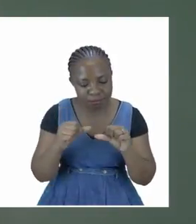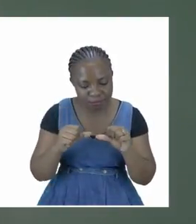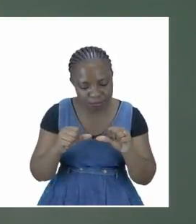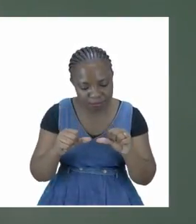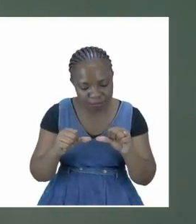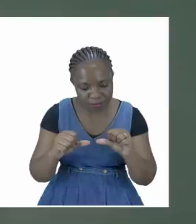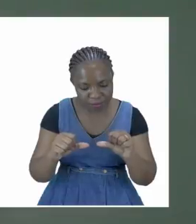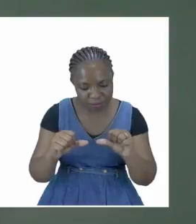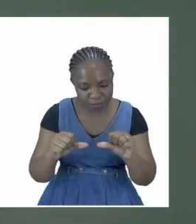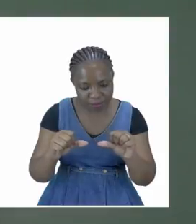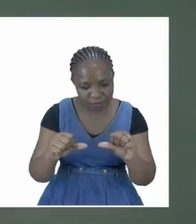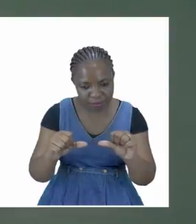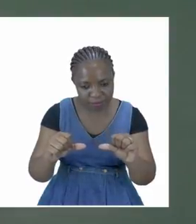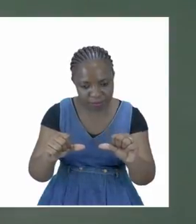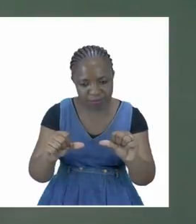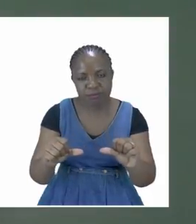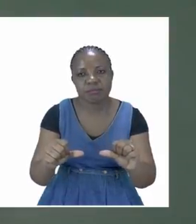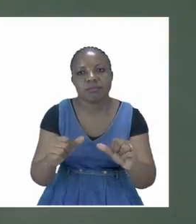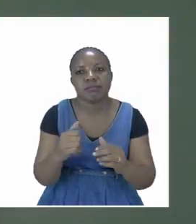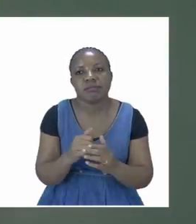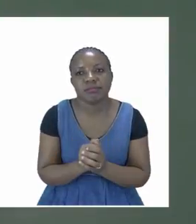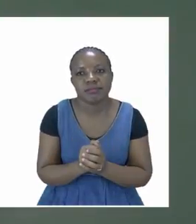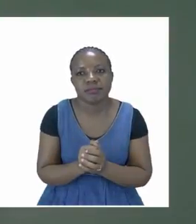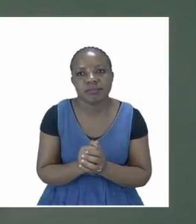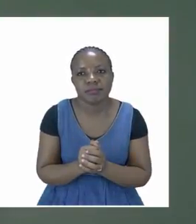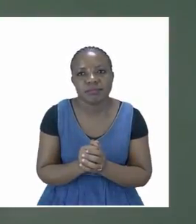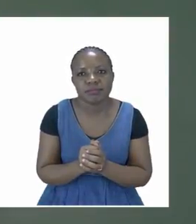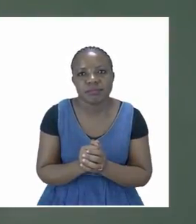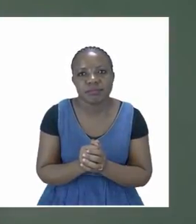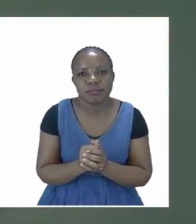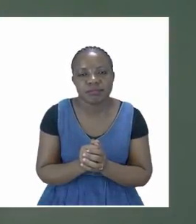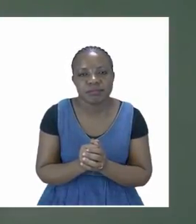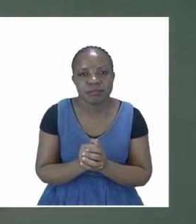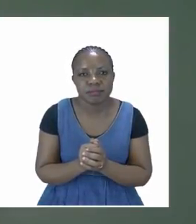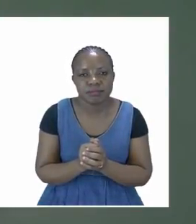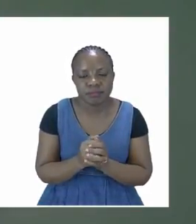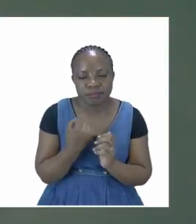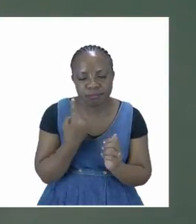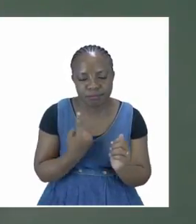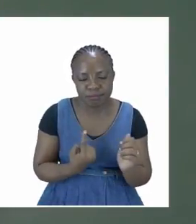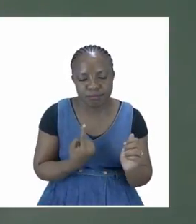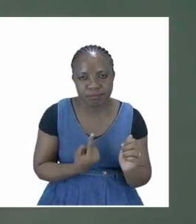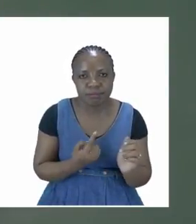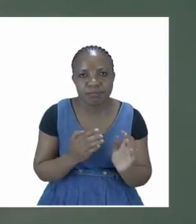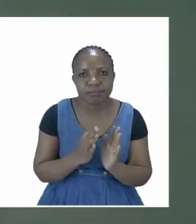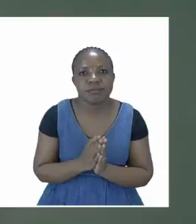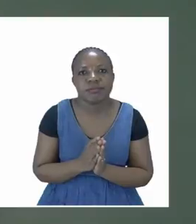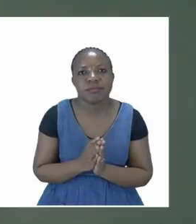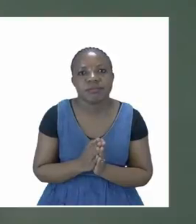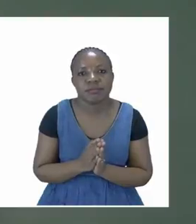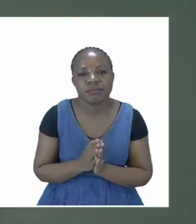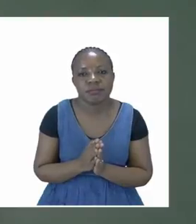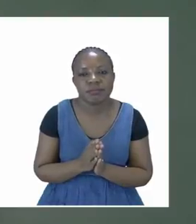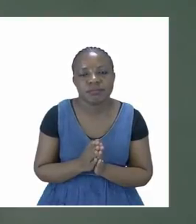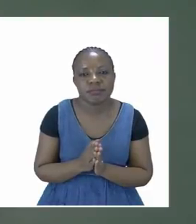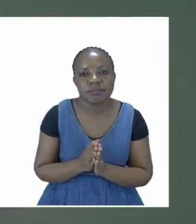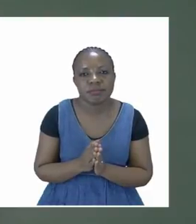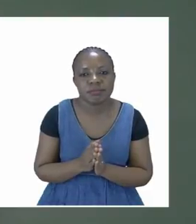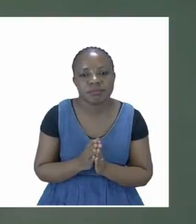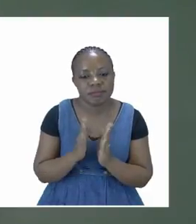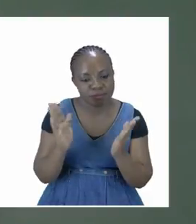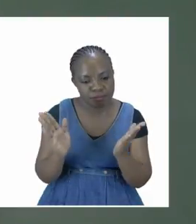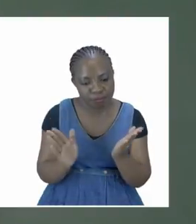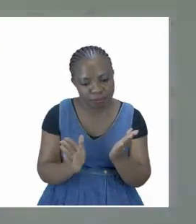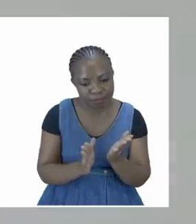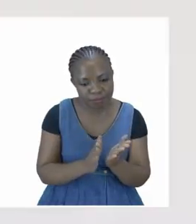continue by yourselves for this question. Let's go back to page 25.